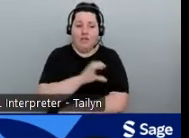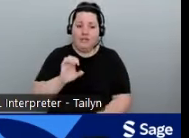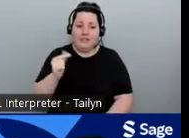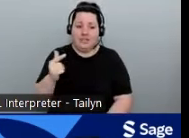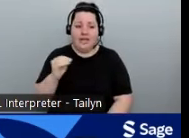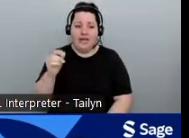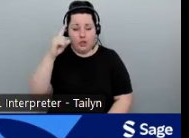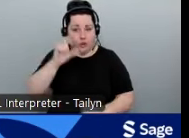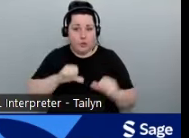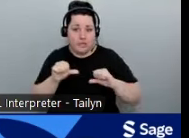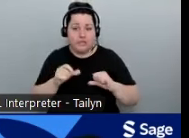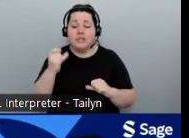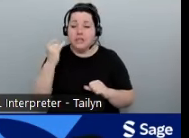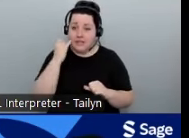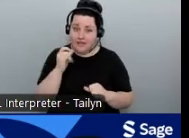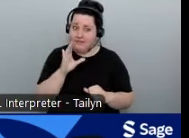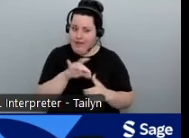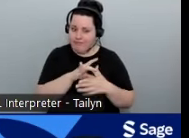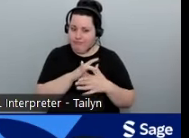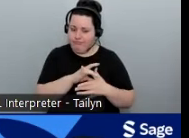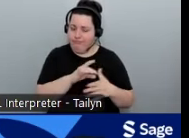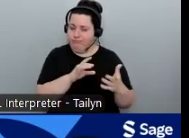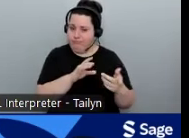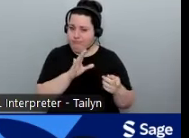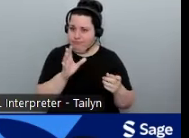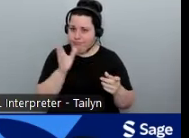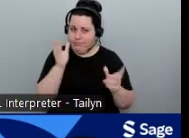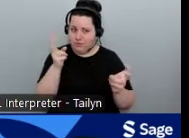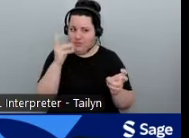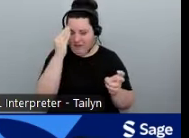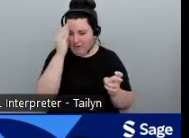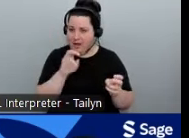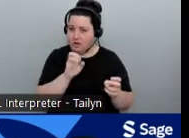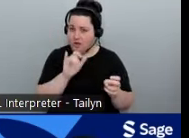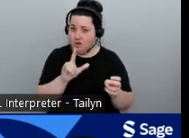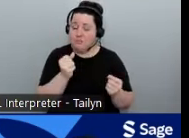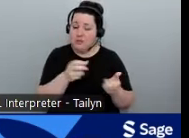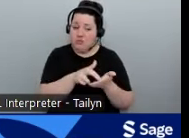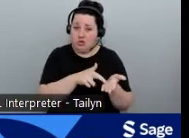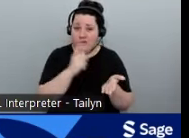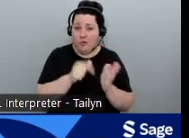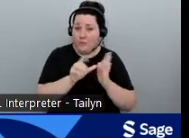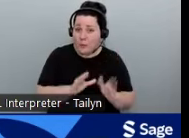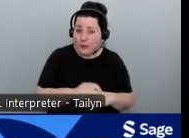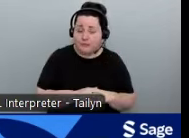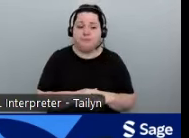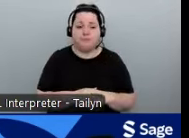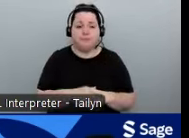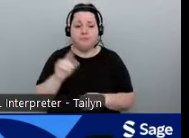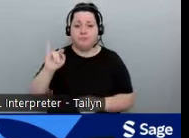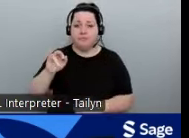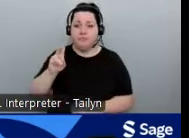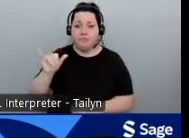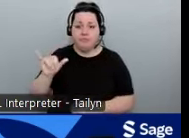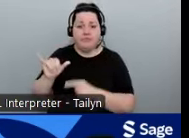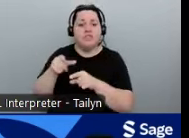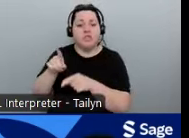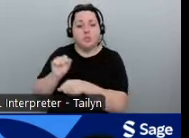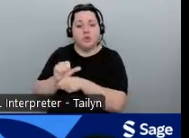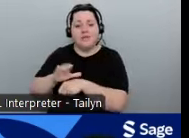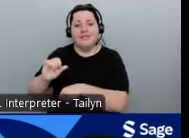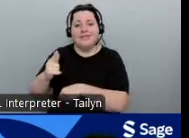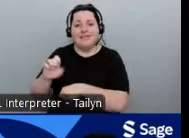Neuroscience. If you're in the subject area, consider this journal for your manuscript or consider registering as a reviewer. And Tiffany is also working on Sage Campus